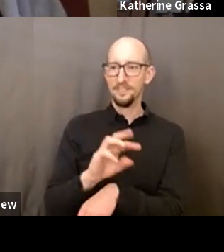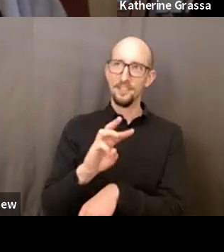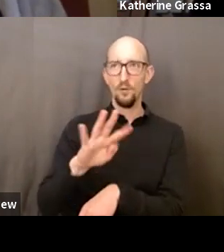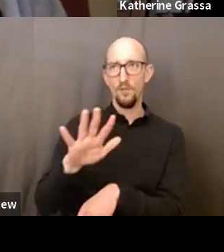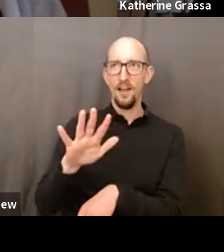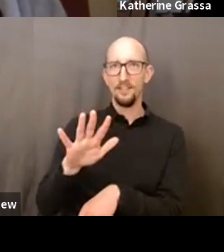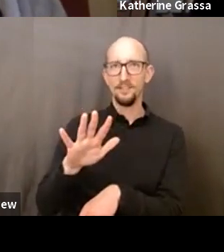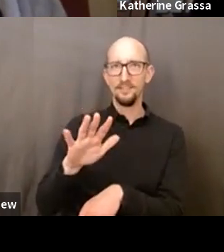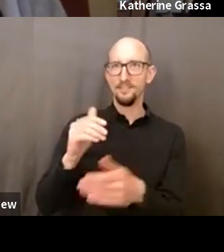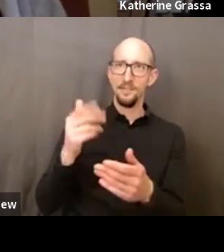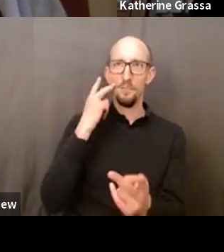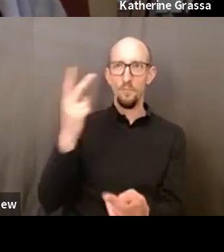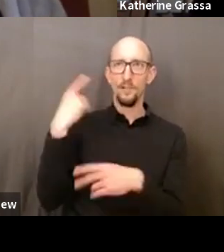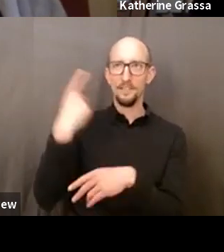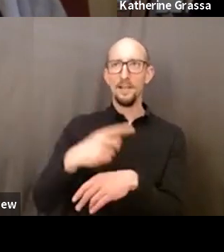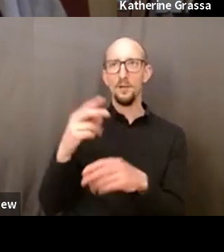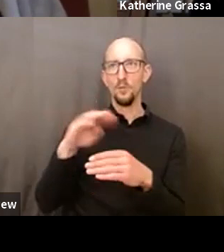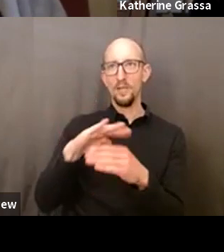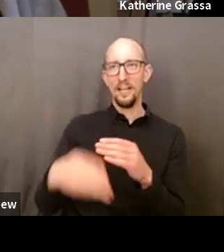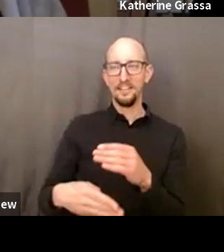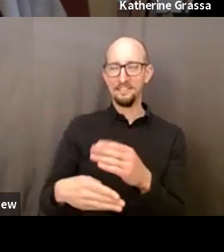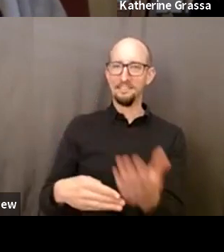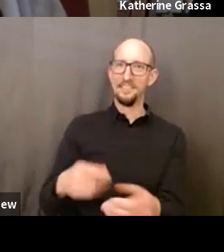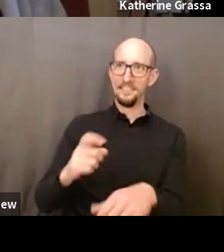Thank you very much, Ms. Sullivan.